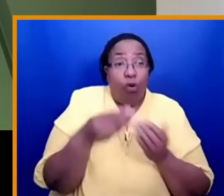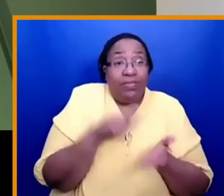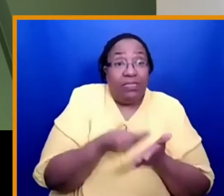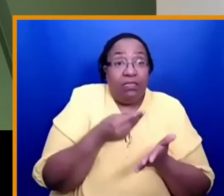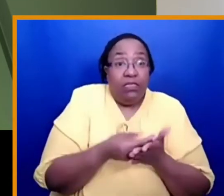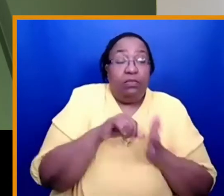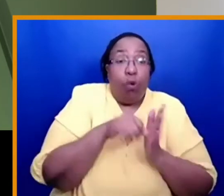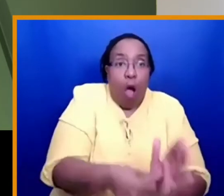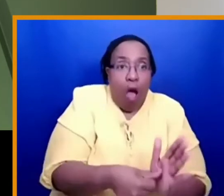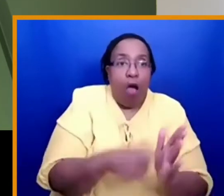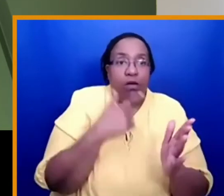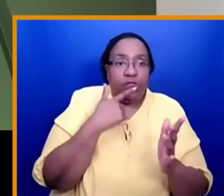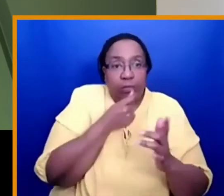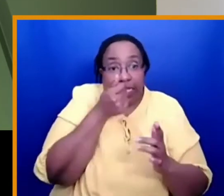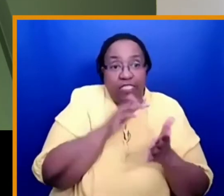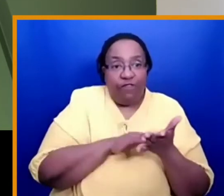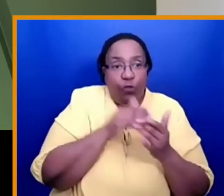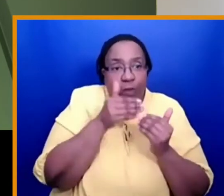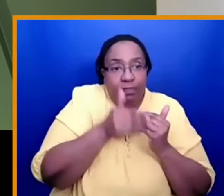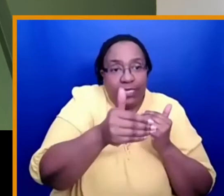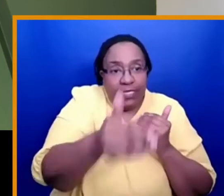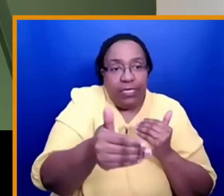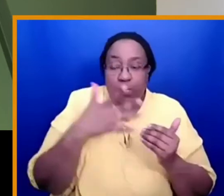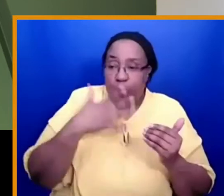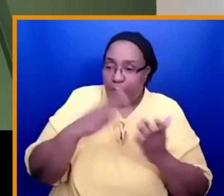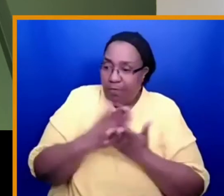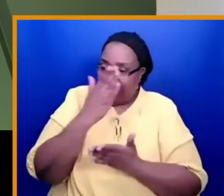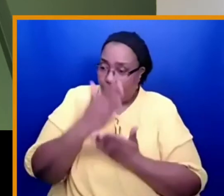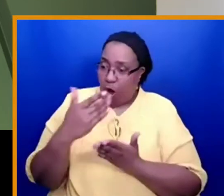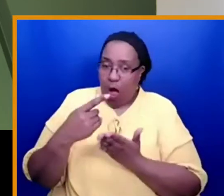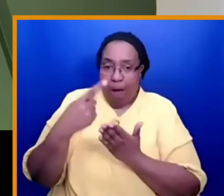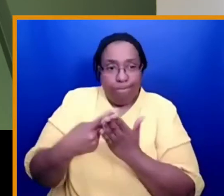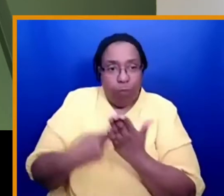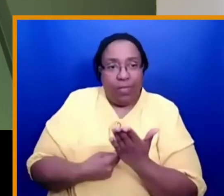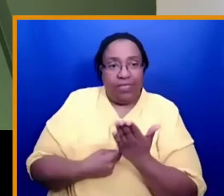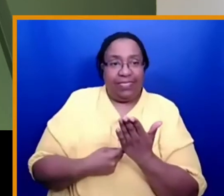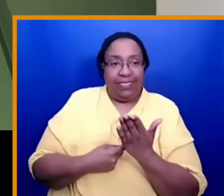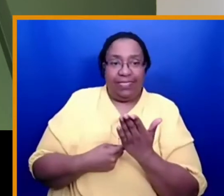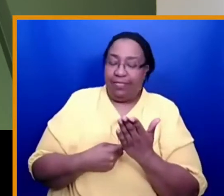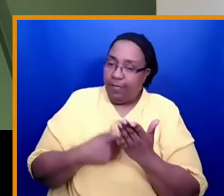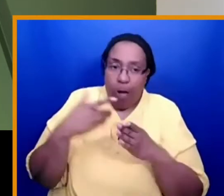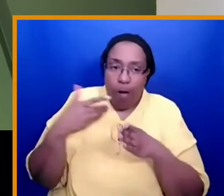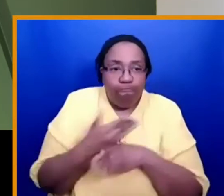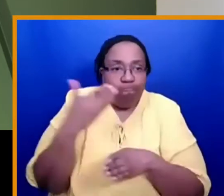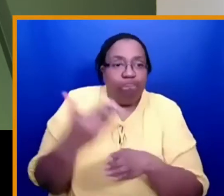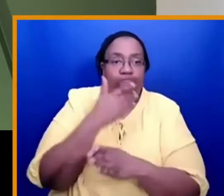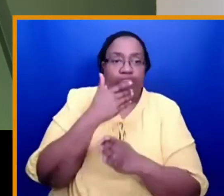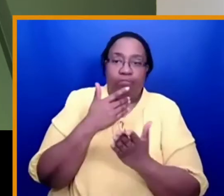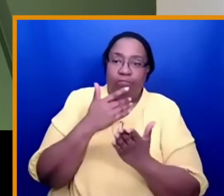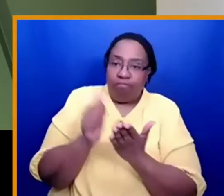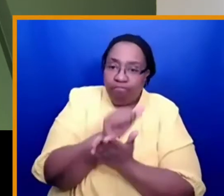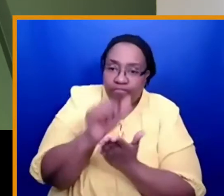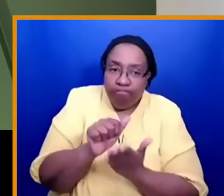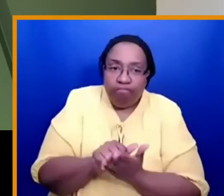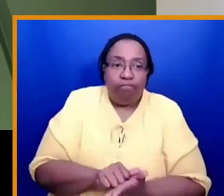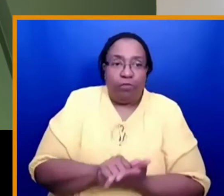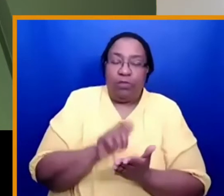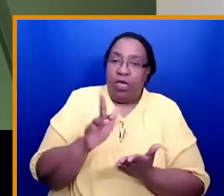our policies on energy saving, zero carbon heating and energy markets remain fit for purpose and that the costs and benefits are shared